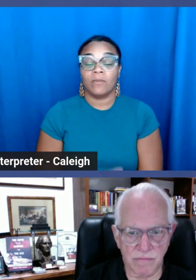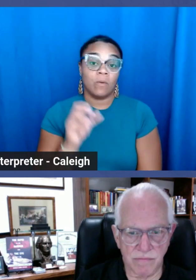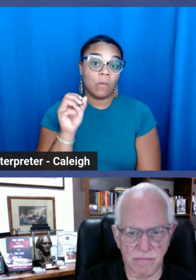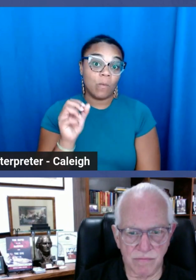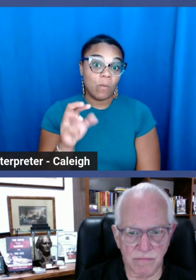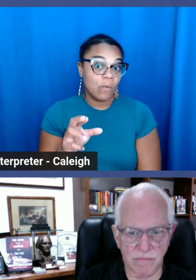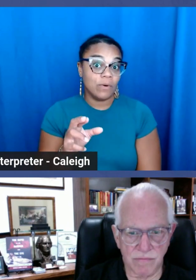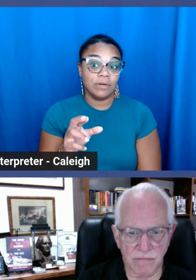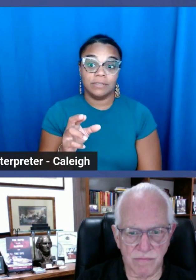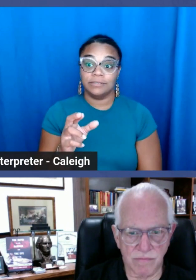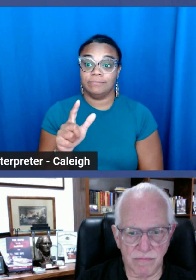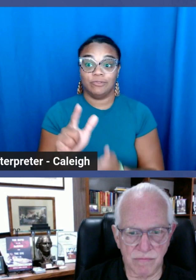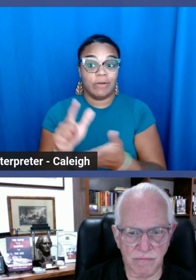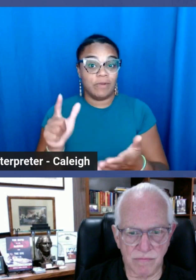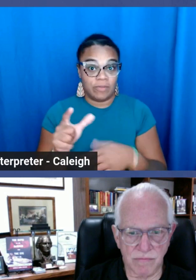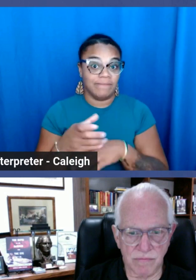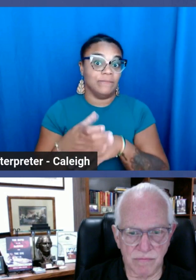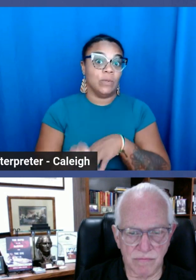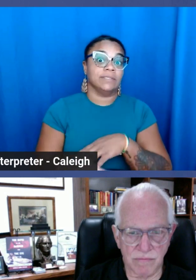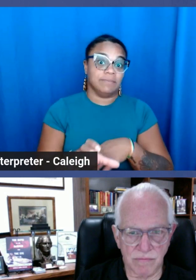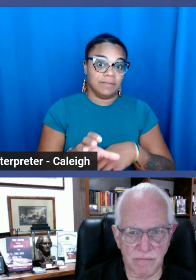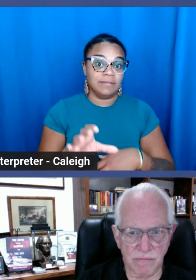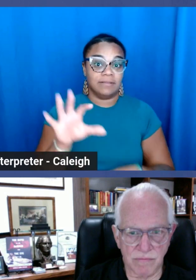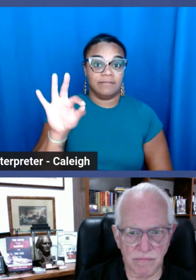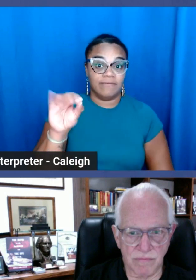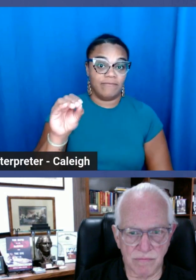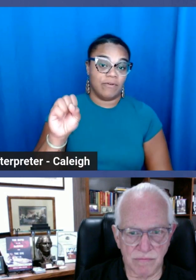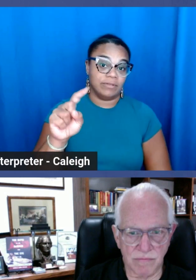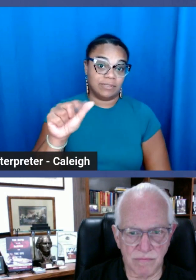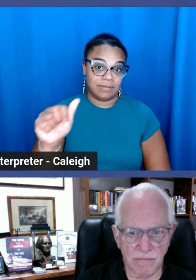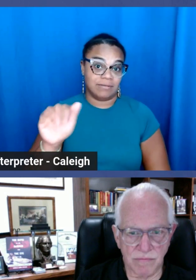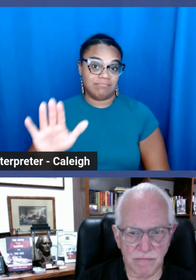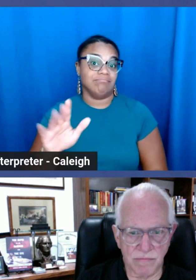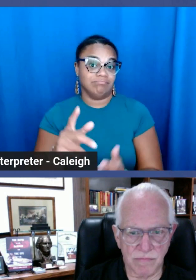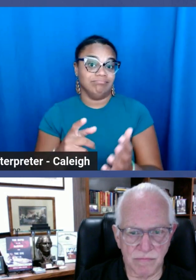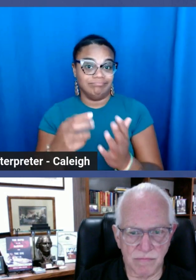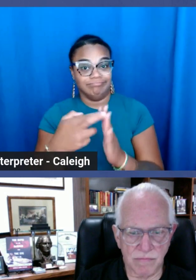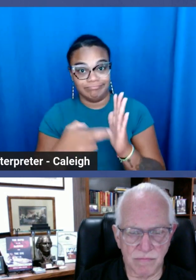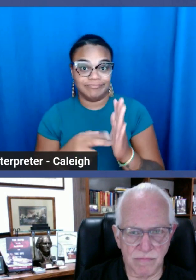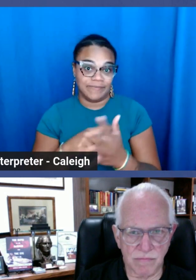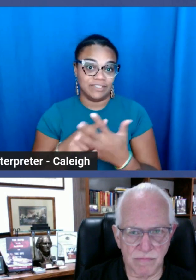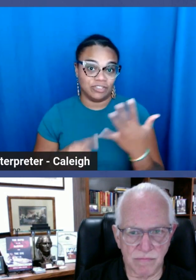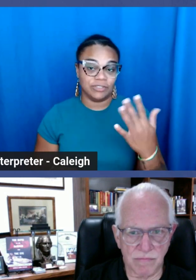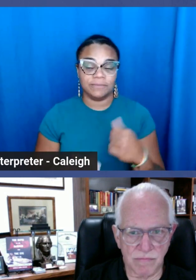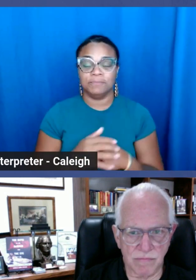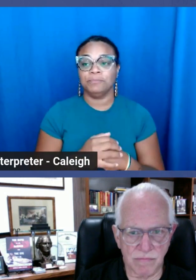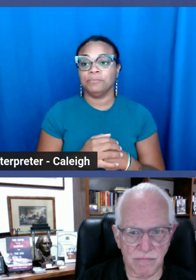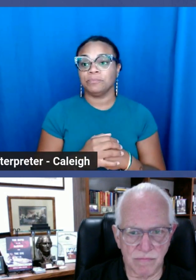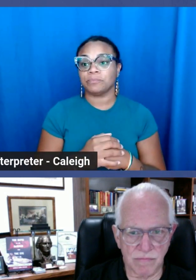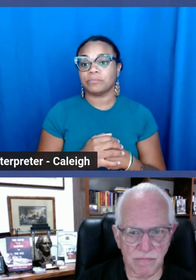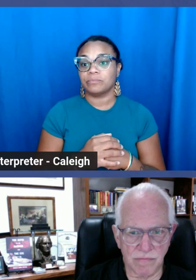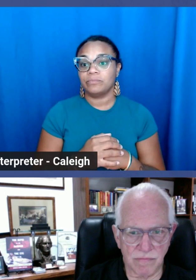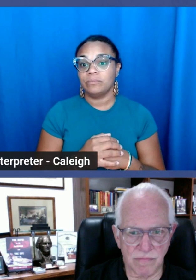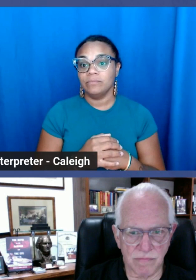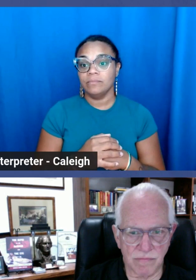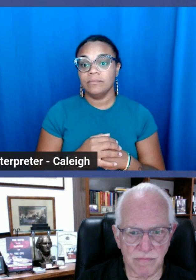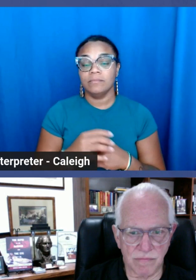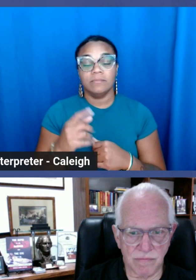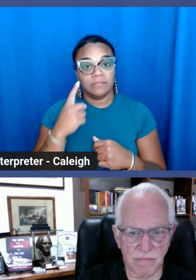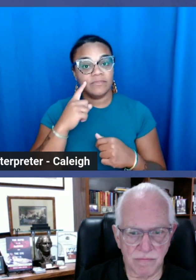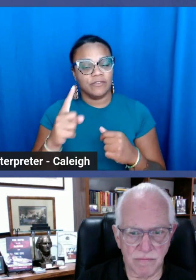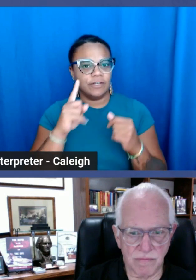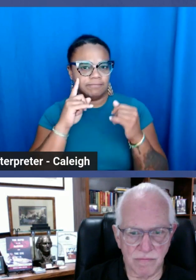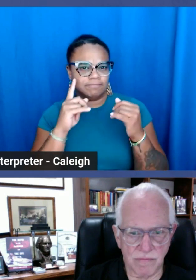criminal enforcement of the FOSTA provisions. It will be helpful in determining how broadly the